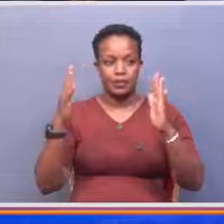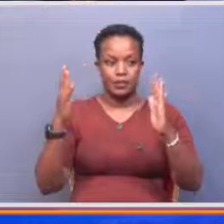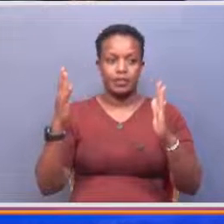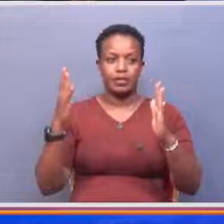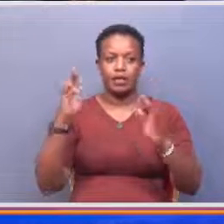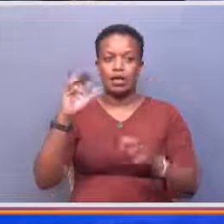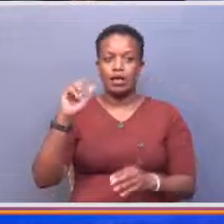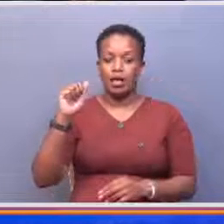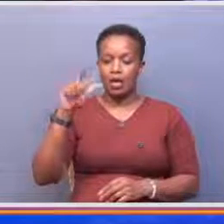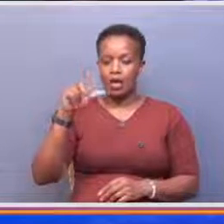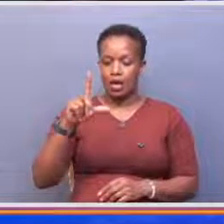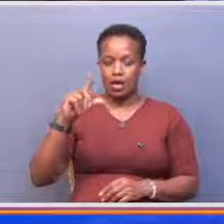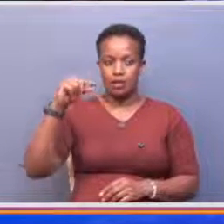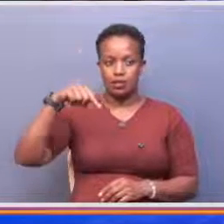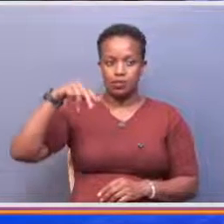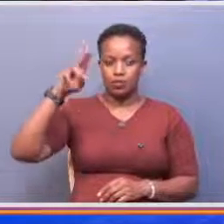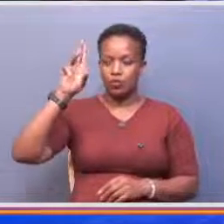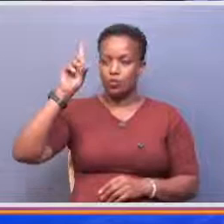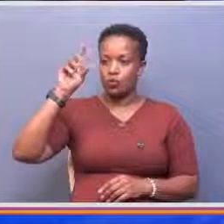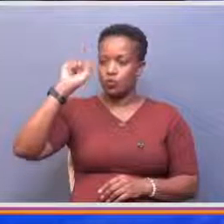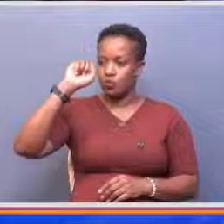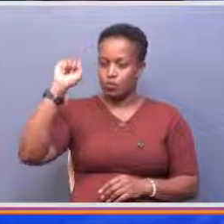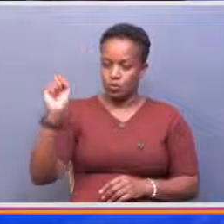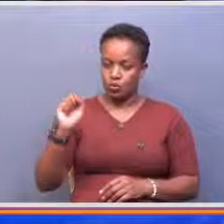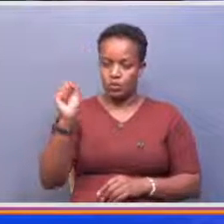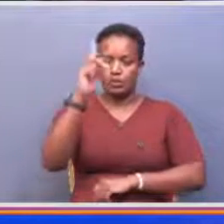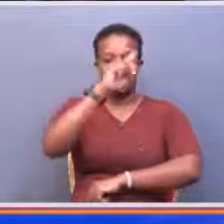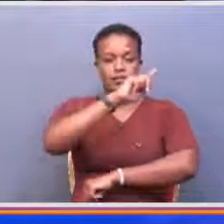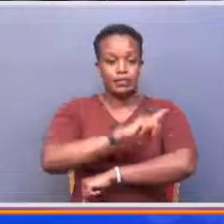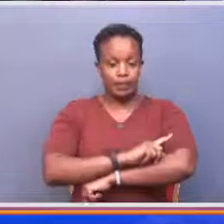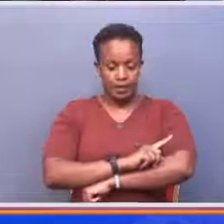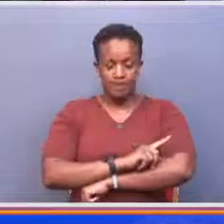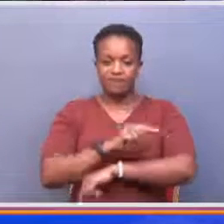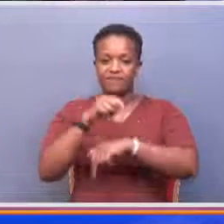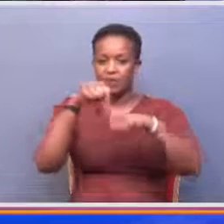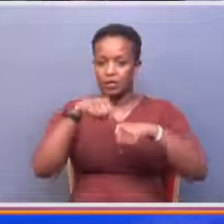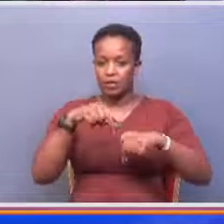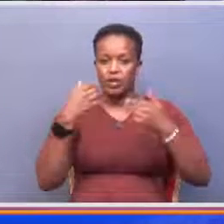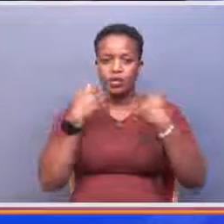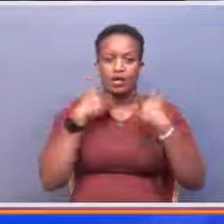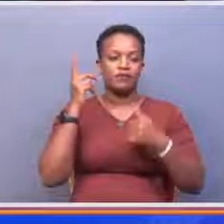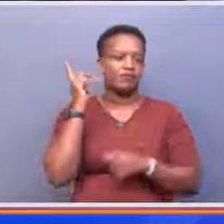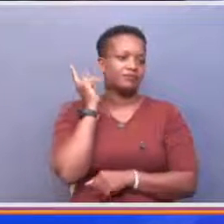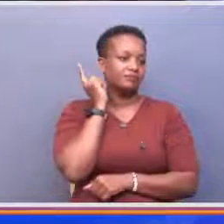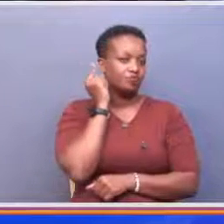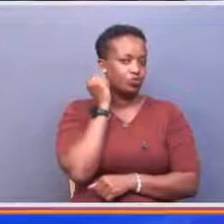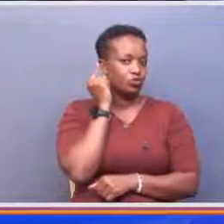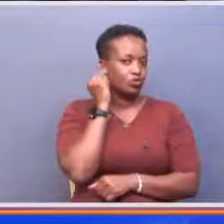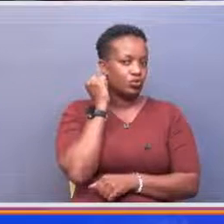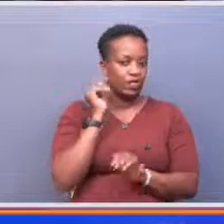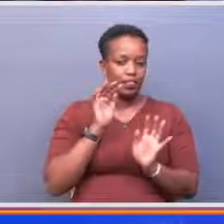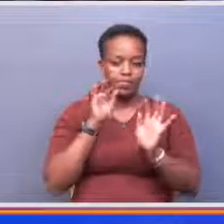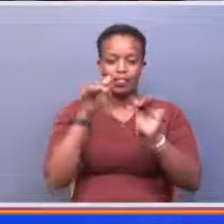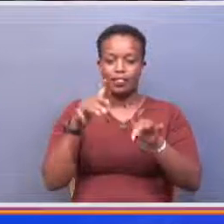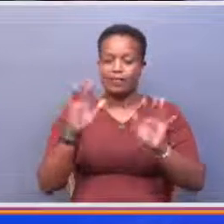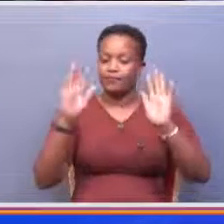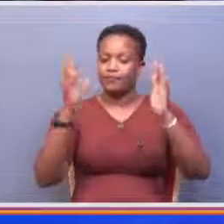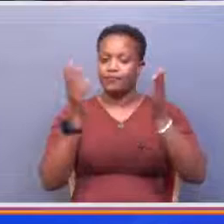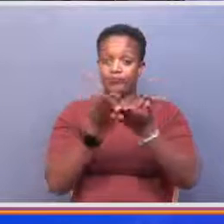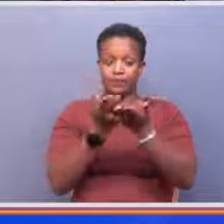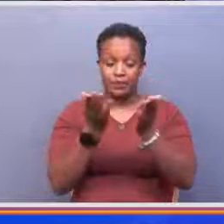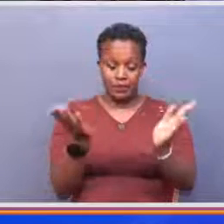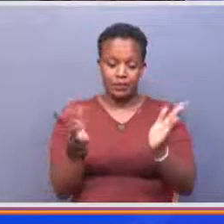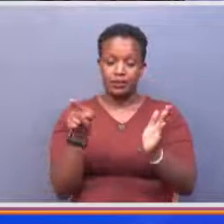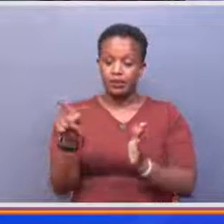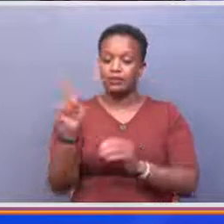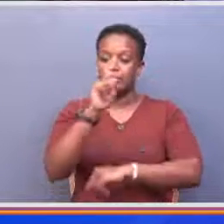Willy Mutunga, who graced the occasion, urged world leaders to prioritize the peace agenda. The Al-Quds Day is celebrated as a day of peace